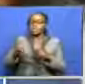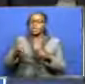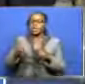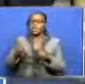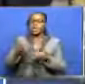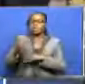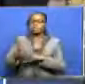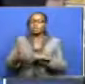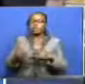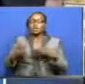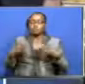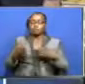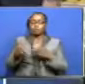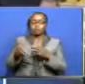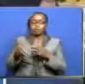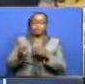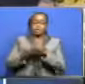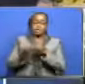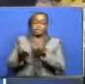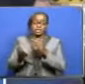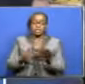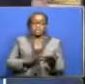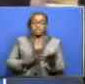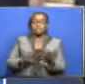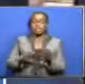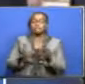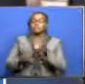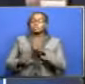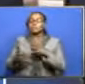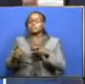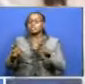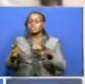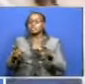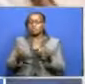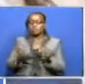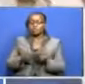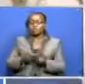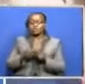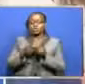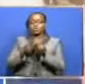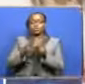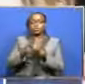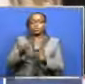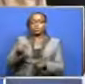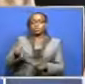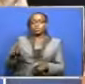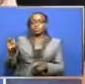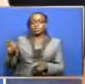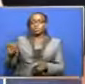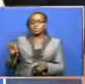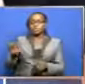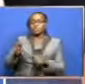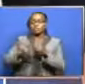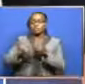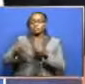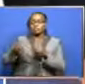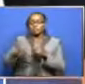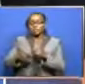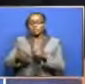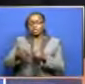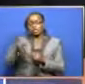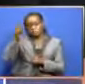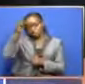contagion. Meanwhile, the ministry received a donation of personal protective equipment from the Egyptian embassy to aid in the fight